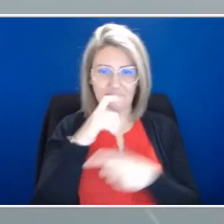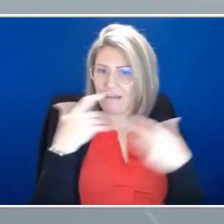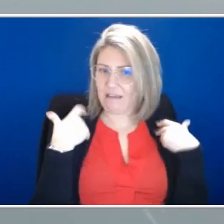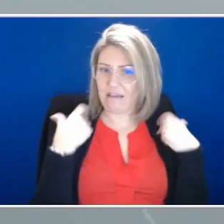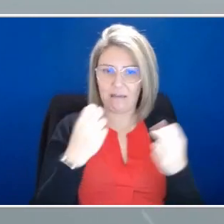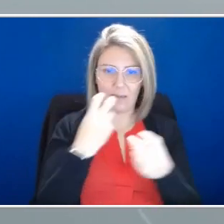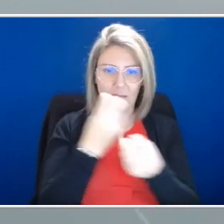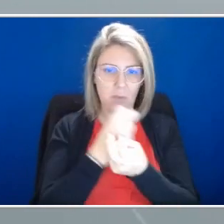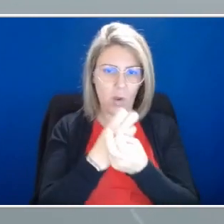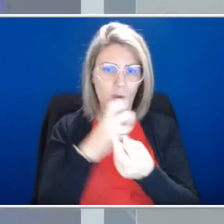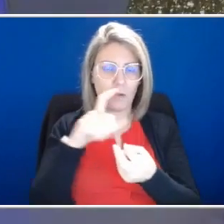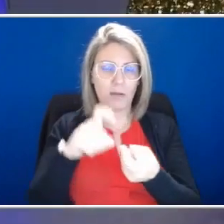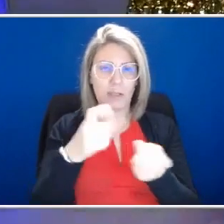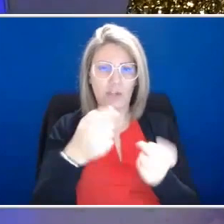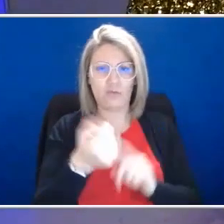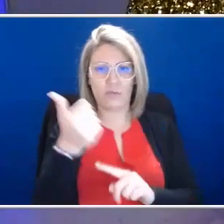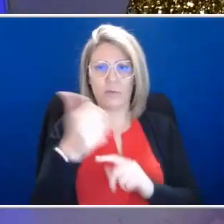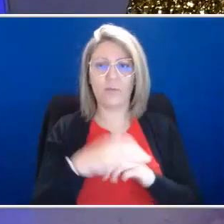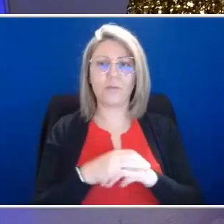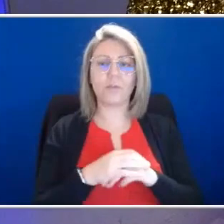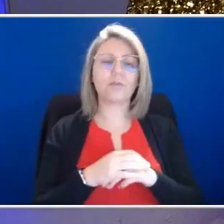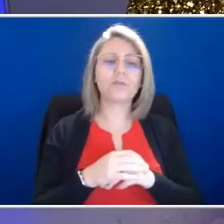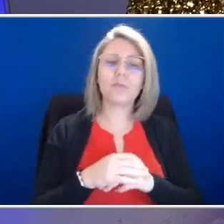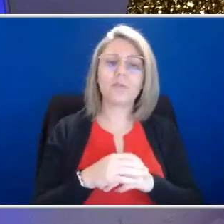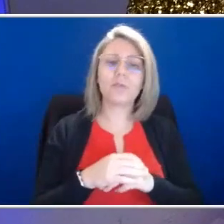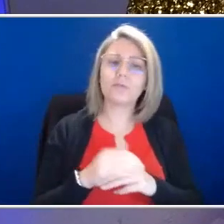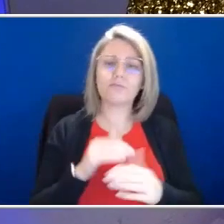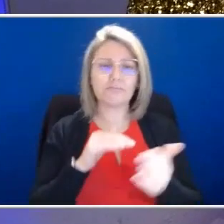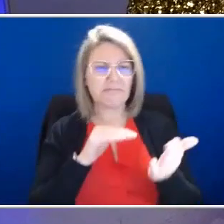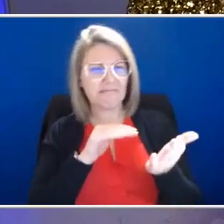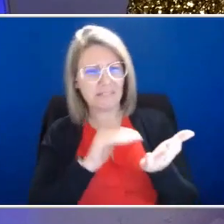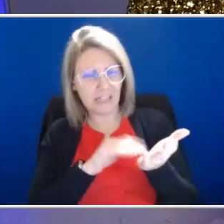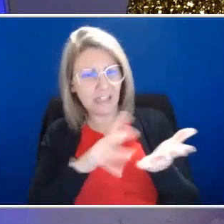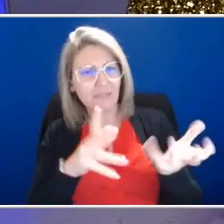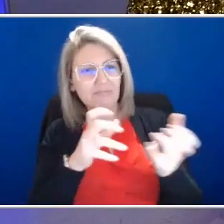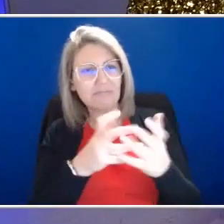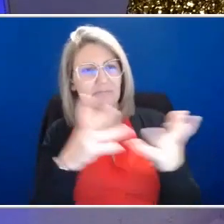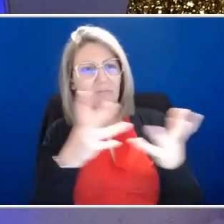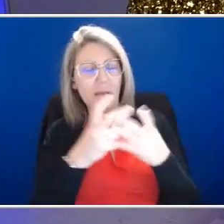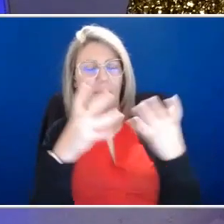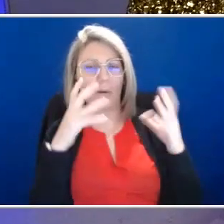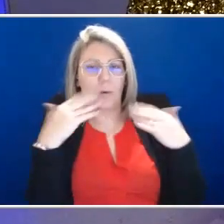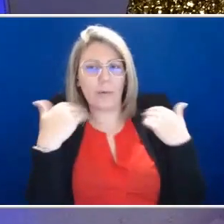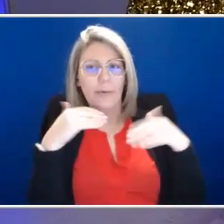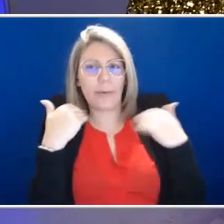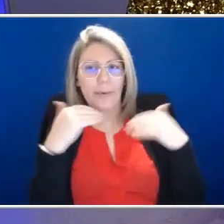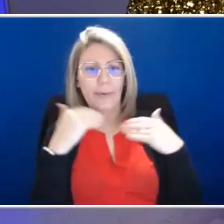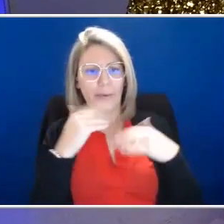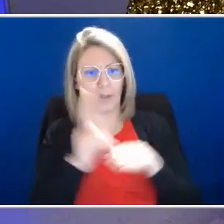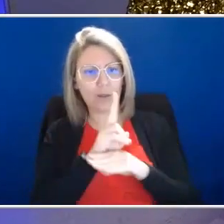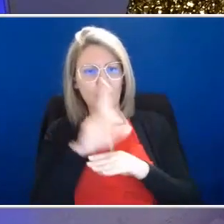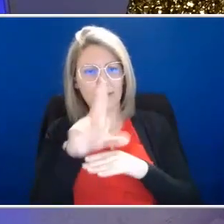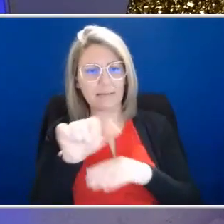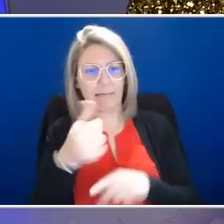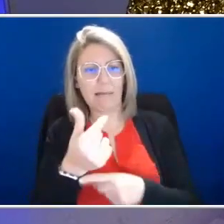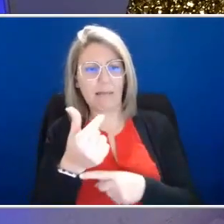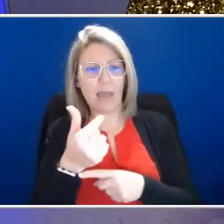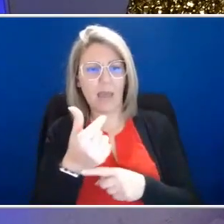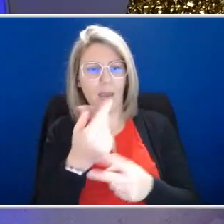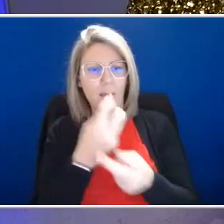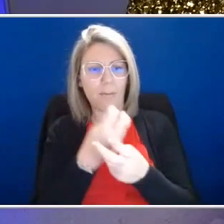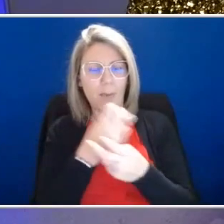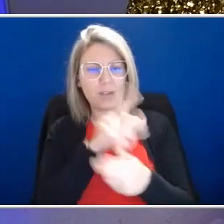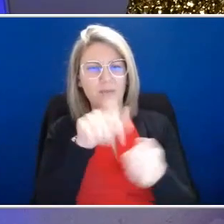removed. Dr. Garg, so many people are fascinated, again, that you were able to use his leg bone, particularly the fibula. What is it about the